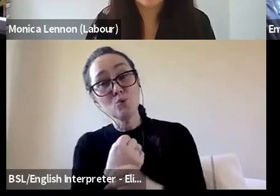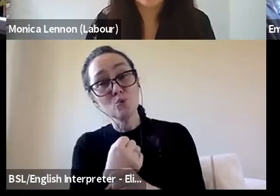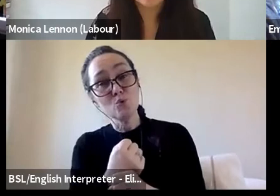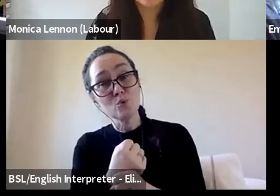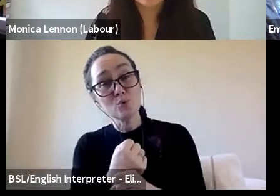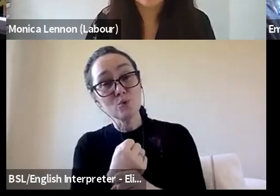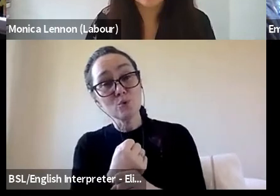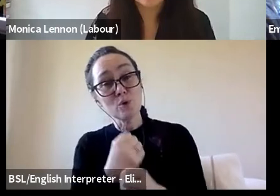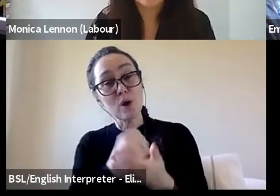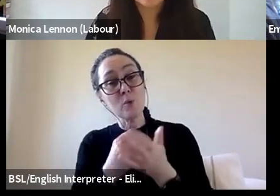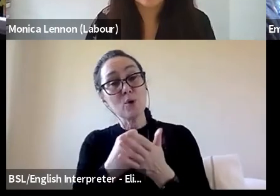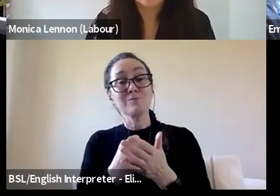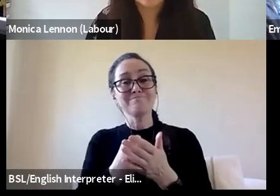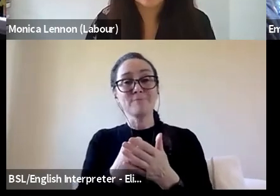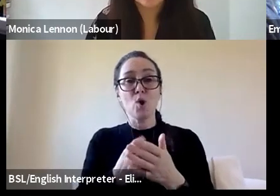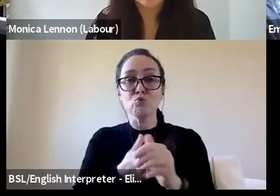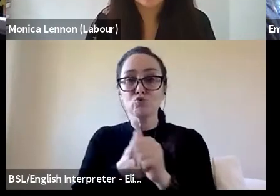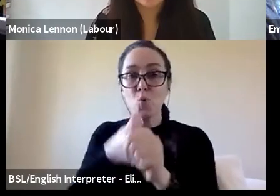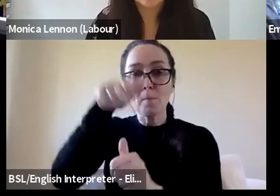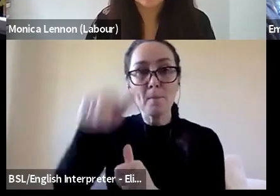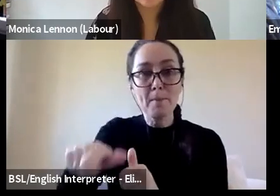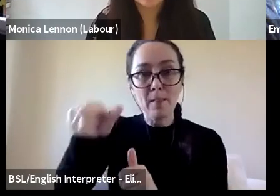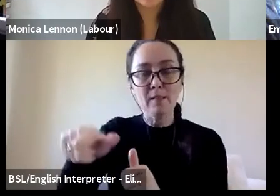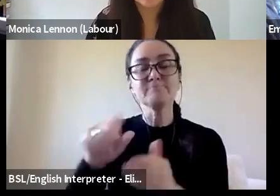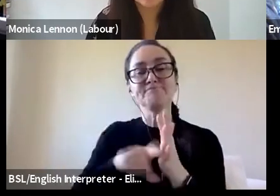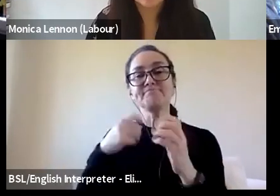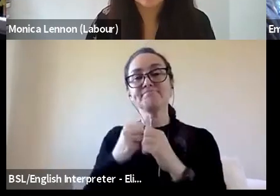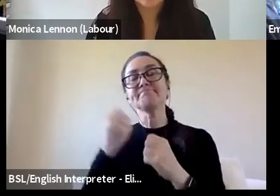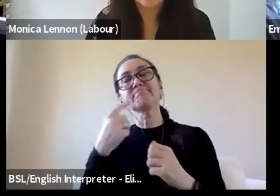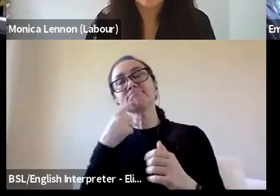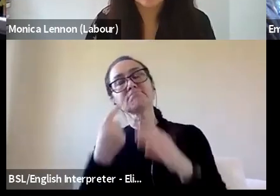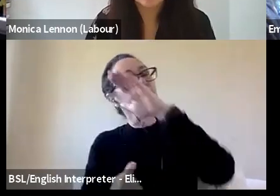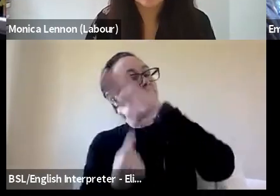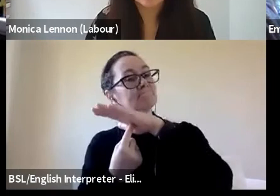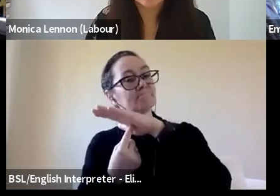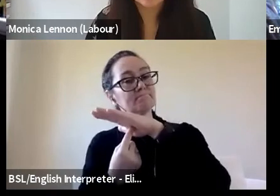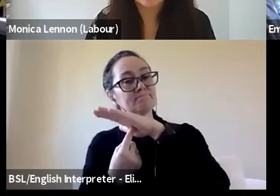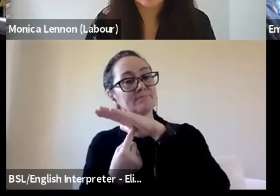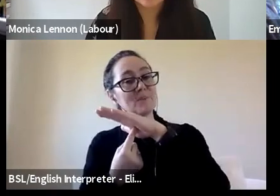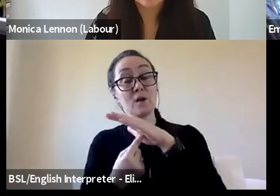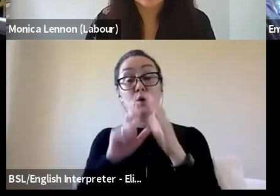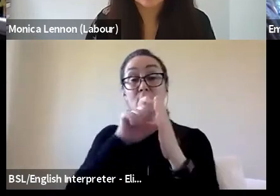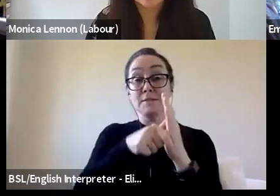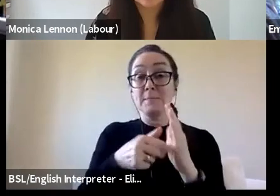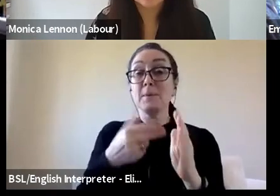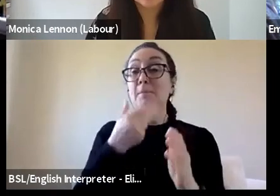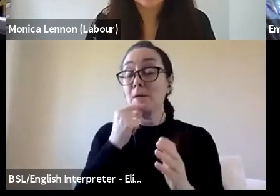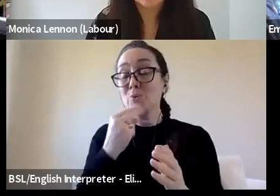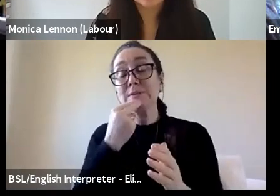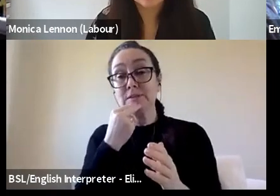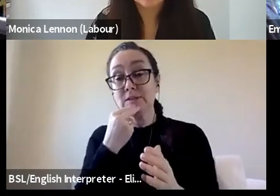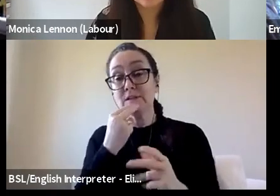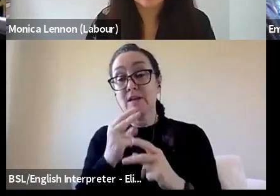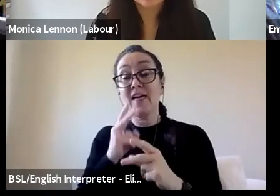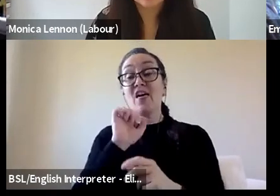support? Yeah, I mean, I think that's the key thing for many disabled people, is getting the care packages back to where they were